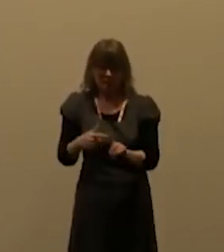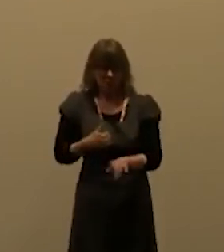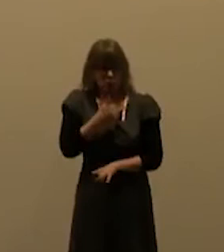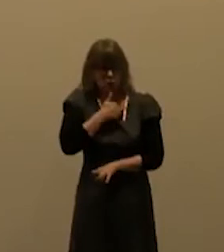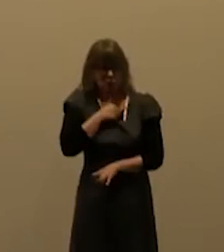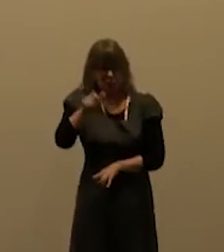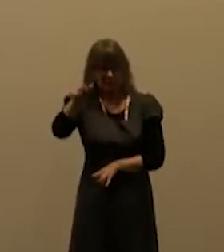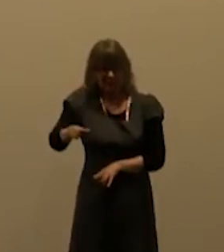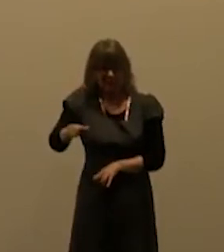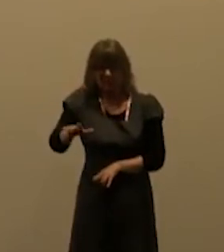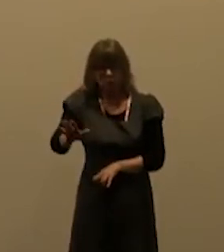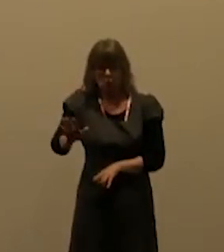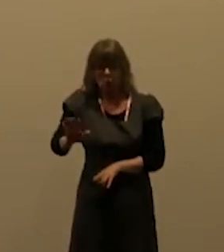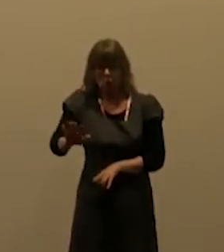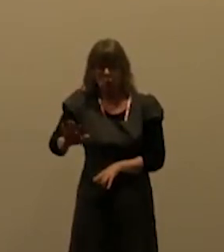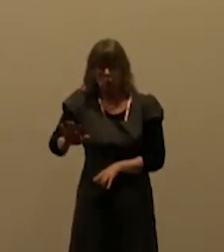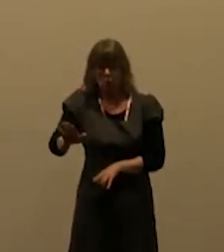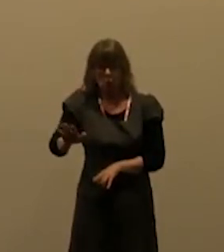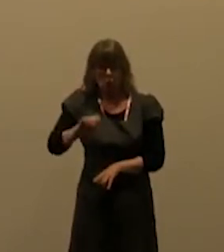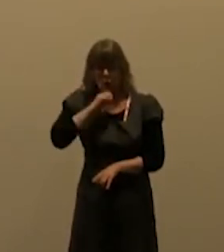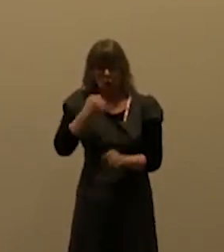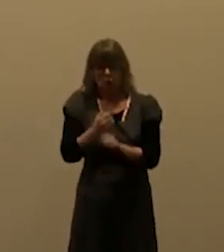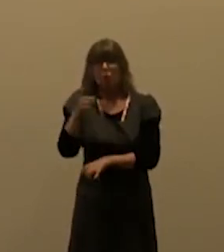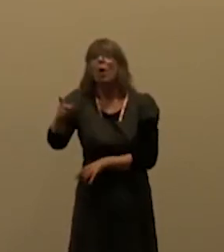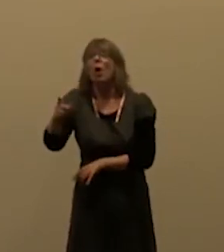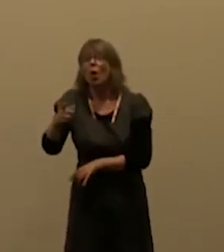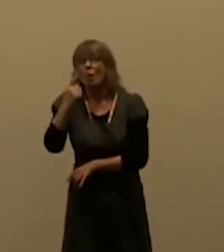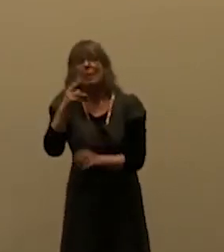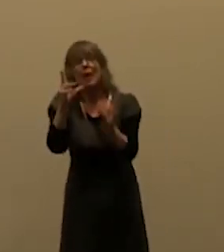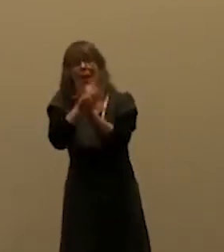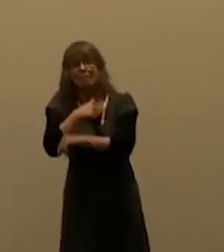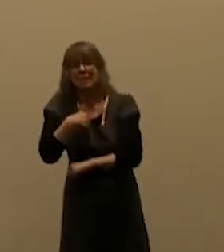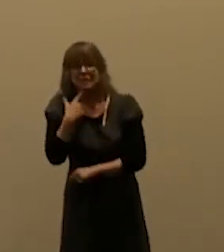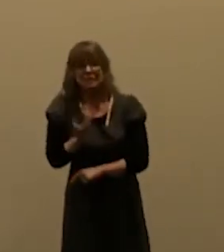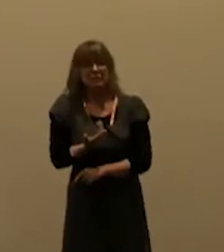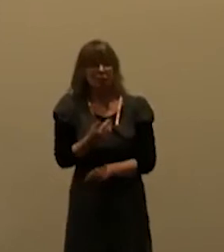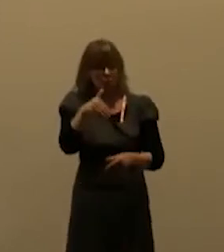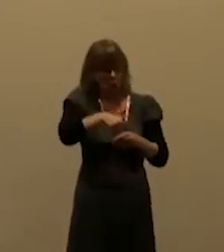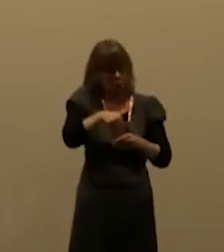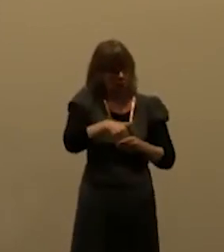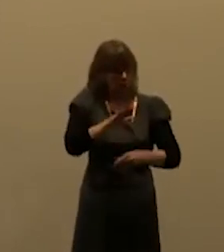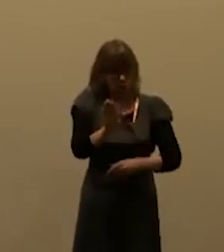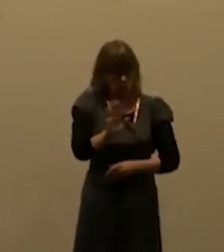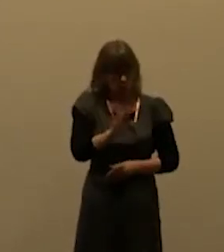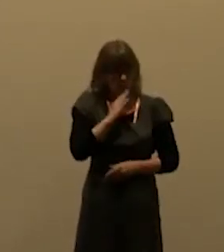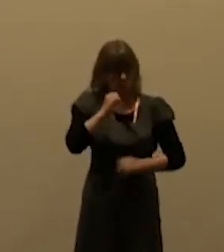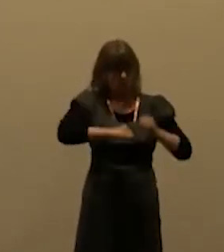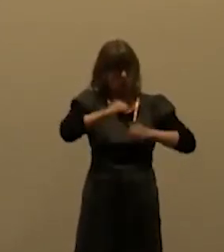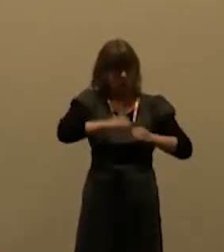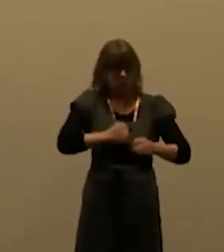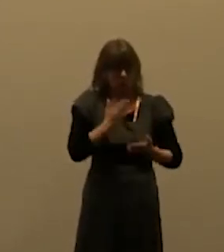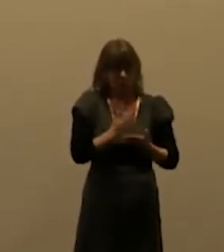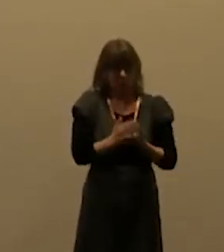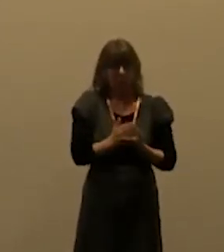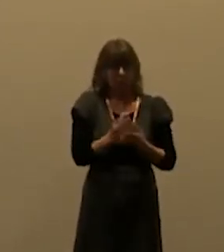Oh yeah, no. Worry about object GUIs, Oh, sorry. that type of stuff. Maybe I missed the one, but yeah, we don't want to touch the content. We'll touch the structure